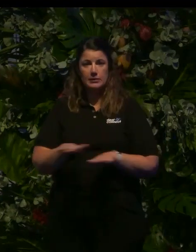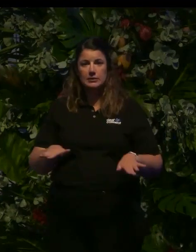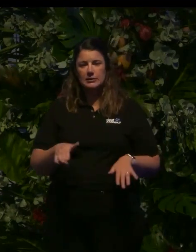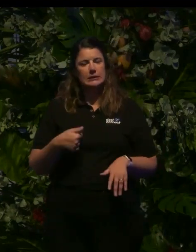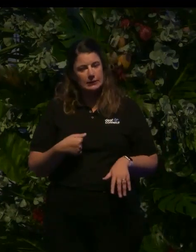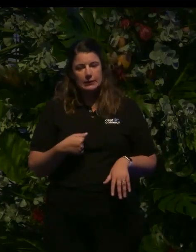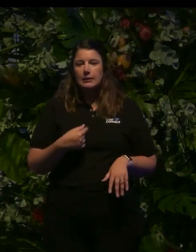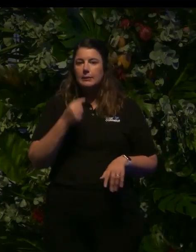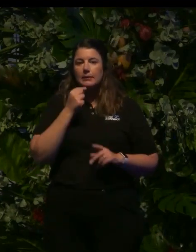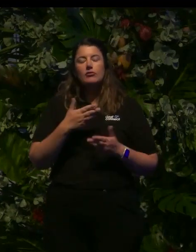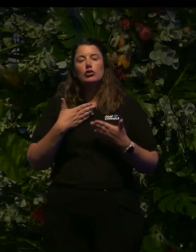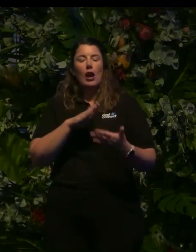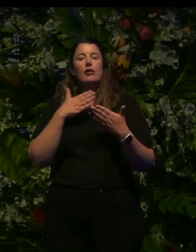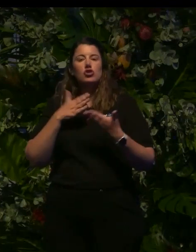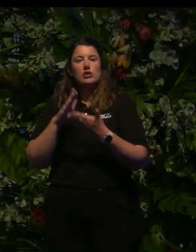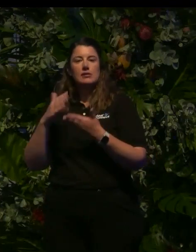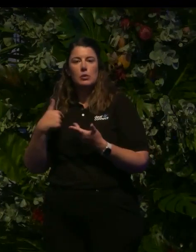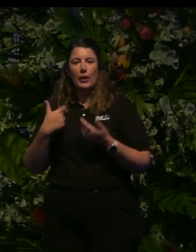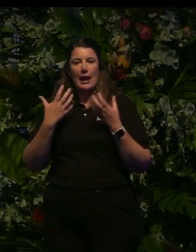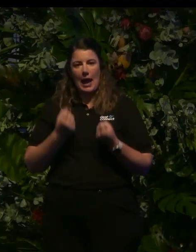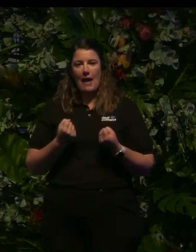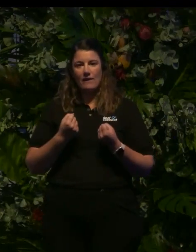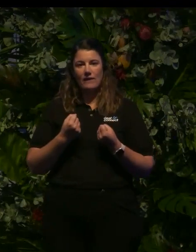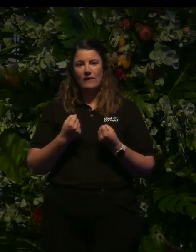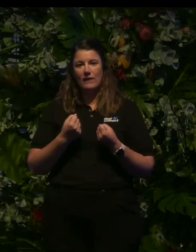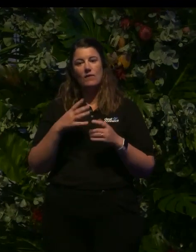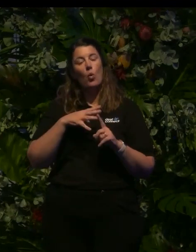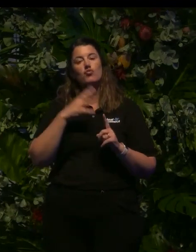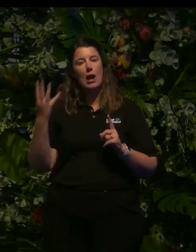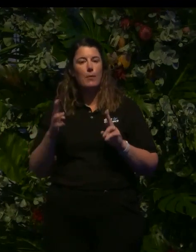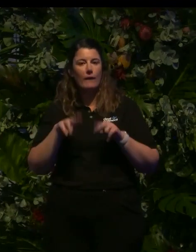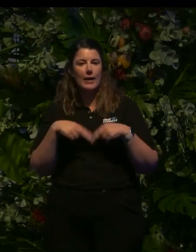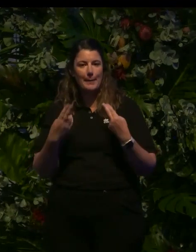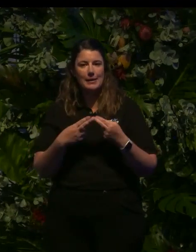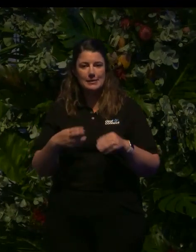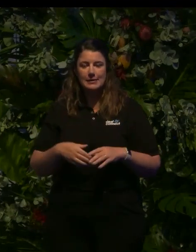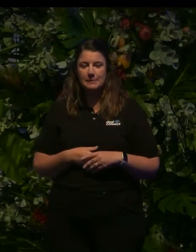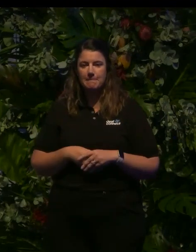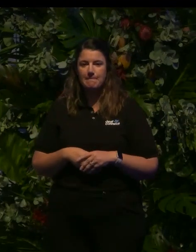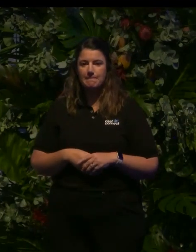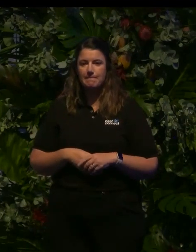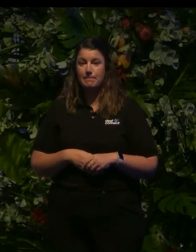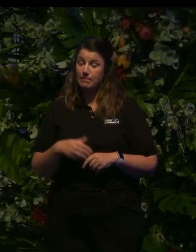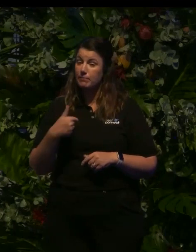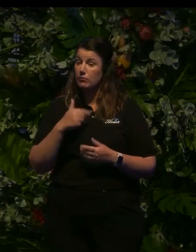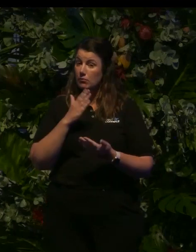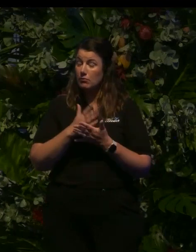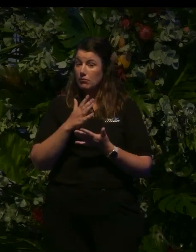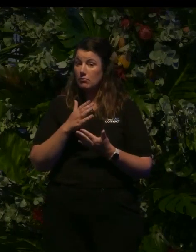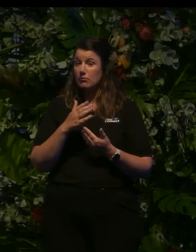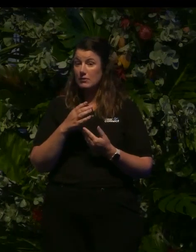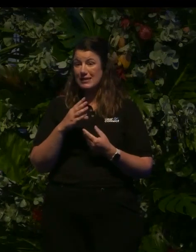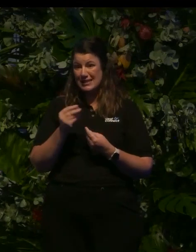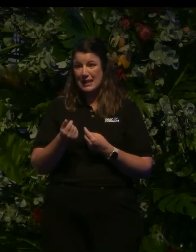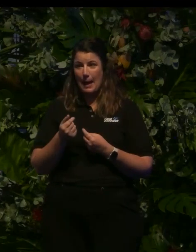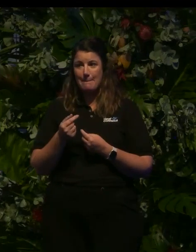are some of the challenges that we face in the spectrum of Rainbow Families. And I understand that some of that